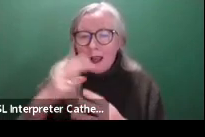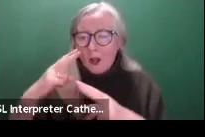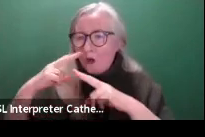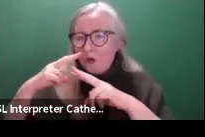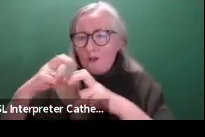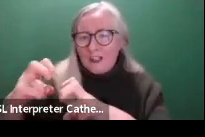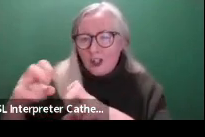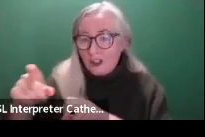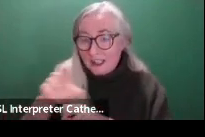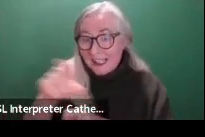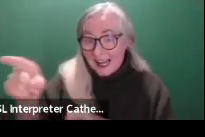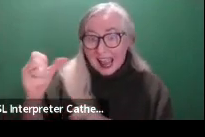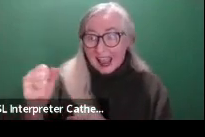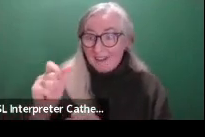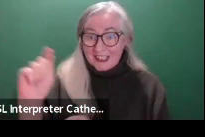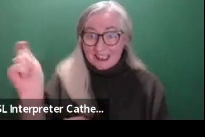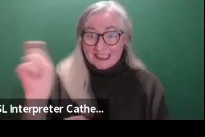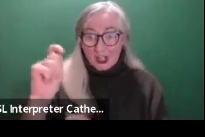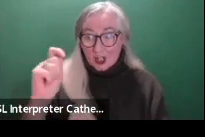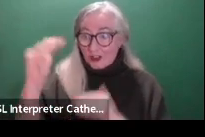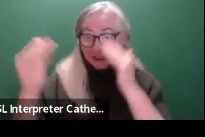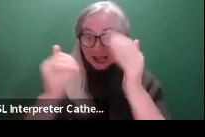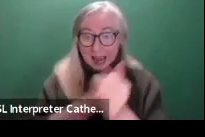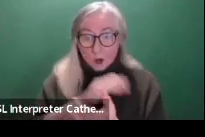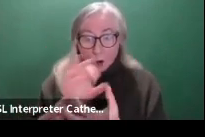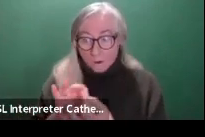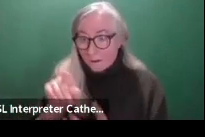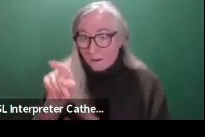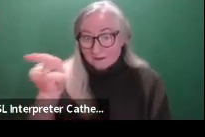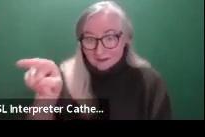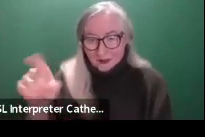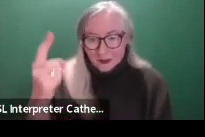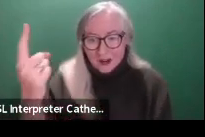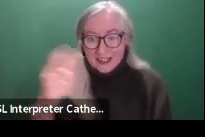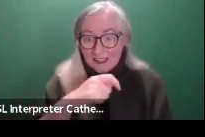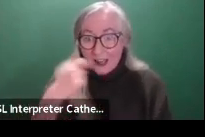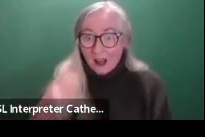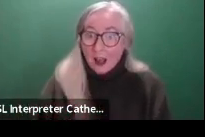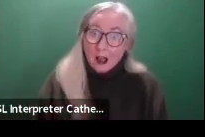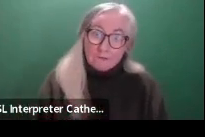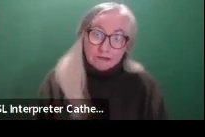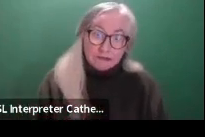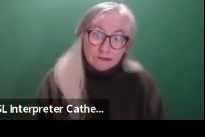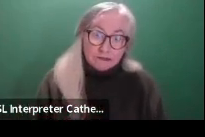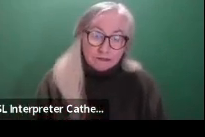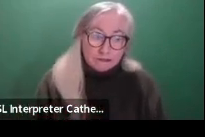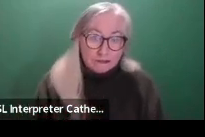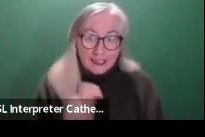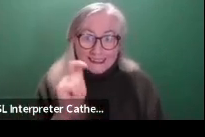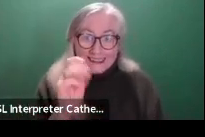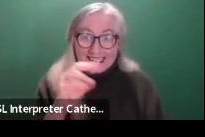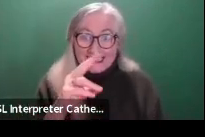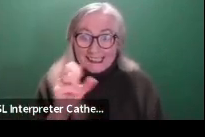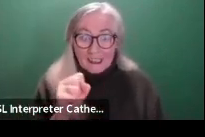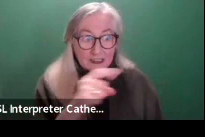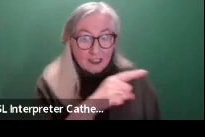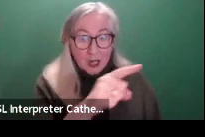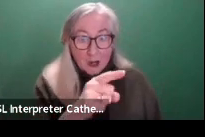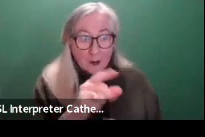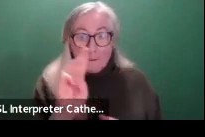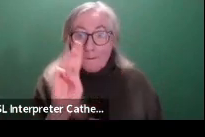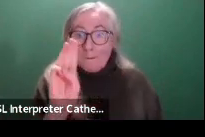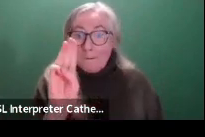had teenagers at home, and she said, between her going through perimenopause and the teenagers going through